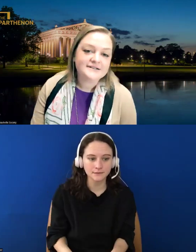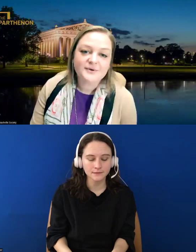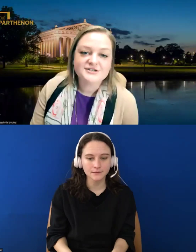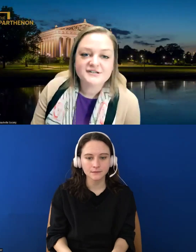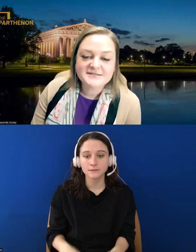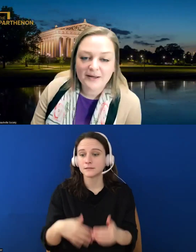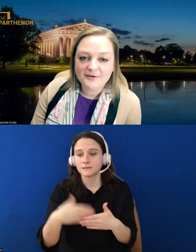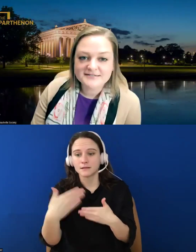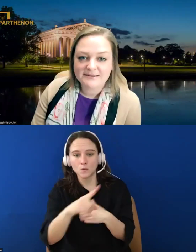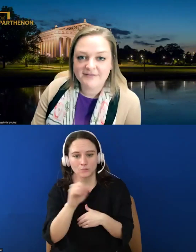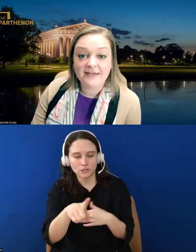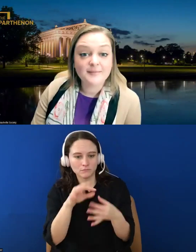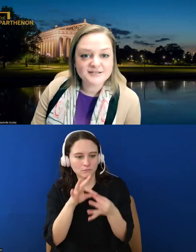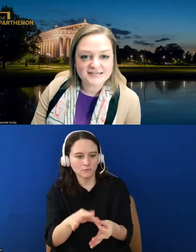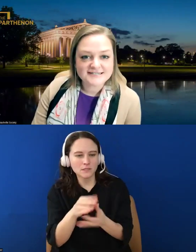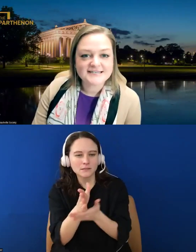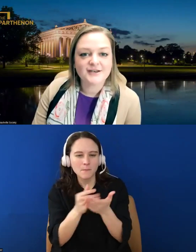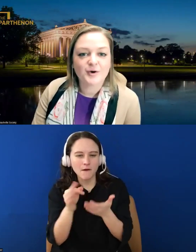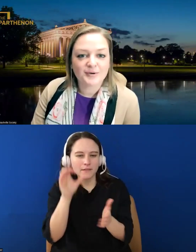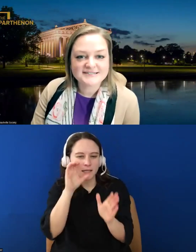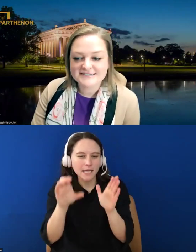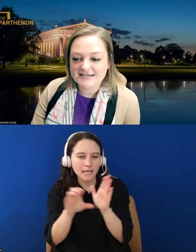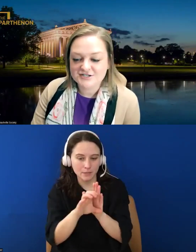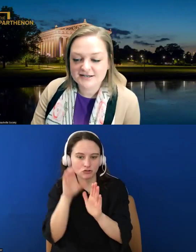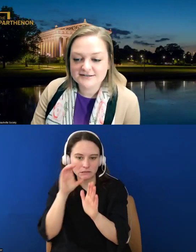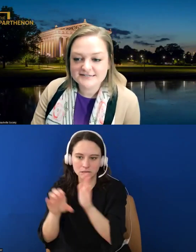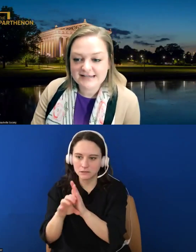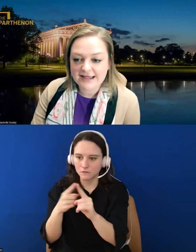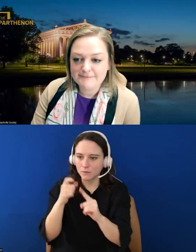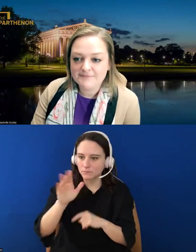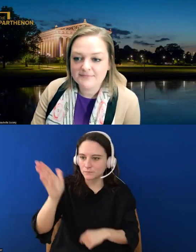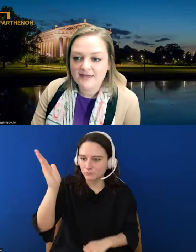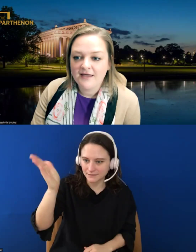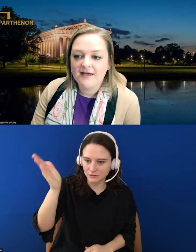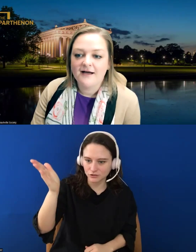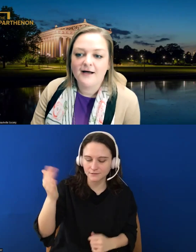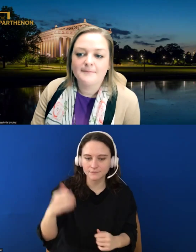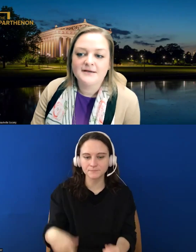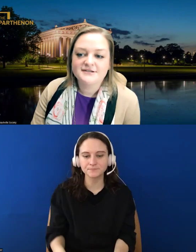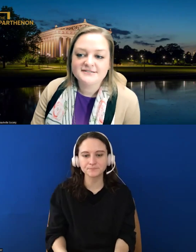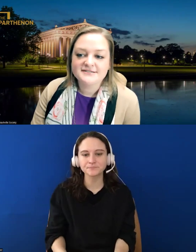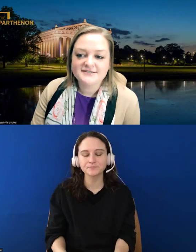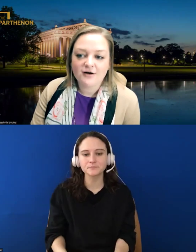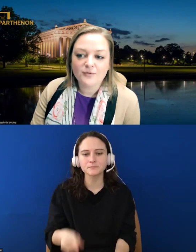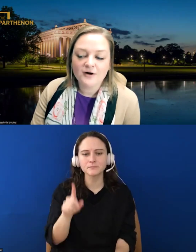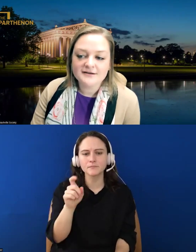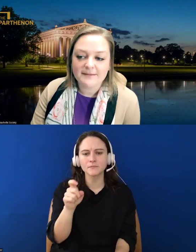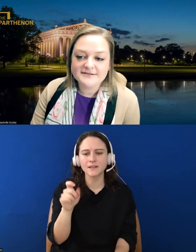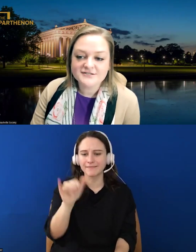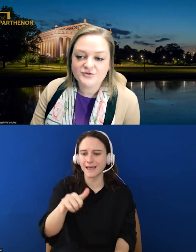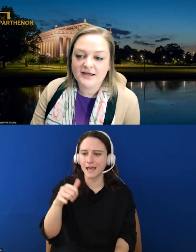Our next question is about some of the images in your presentation today. Does the